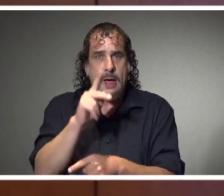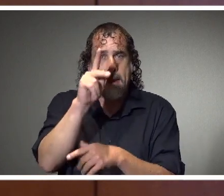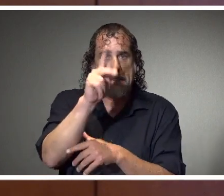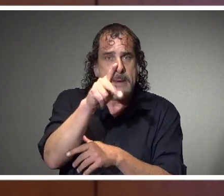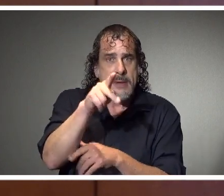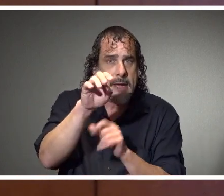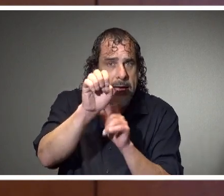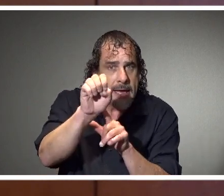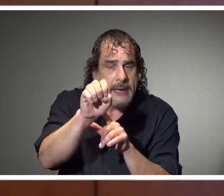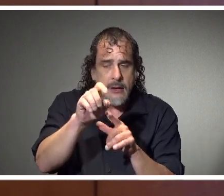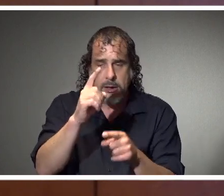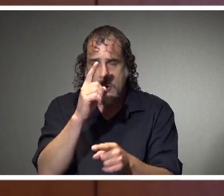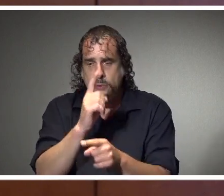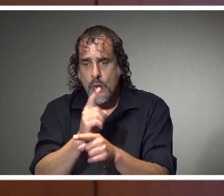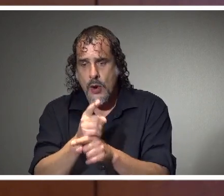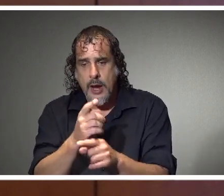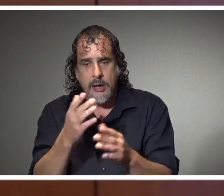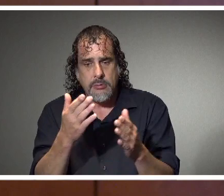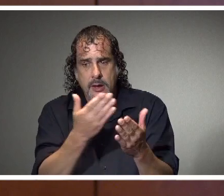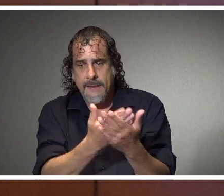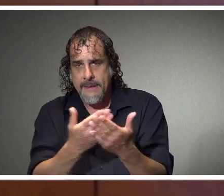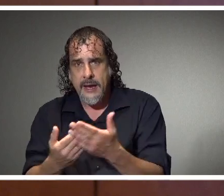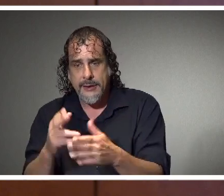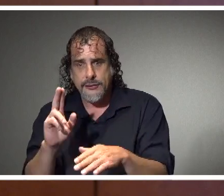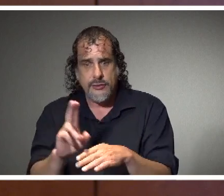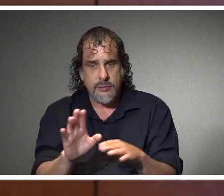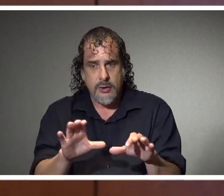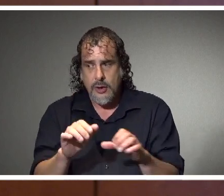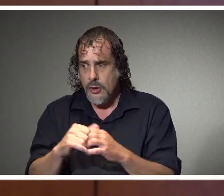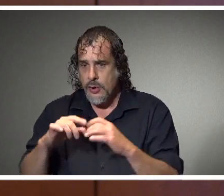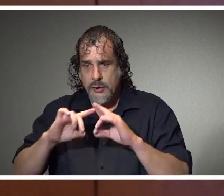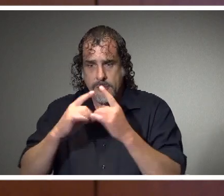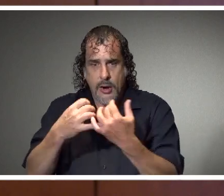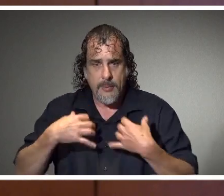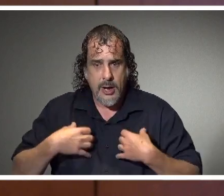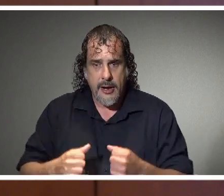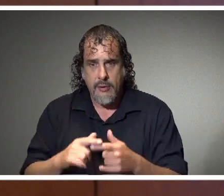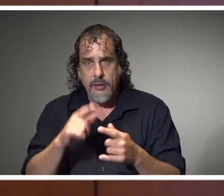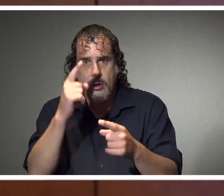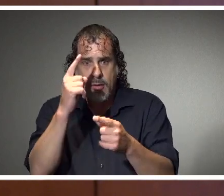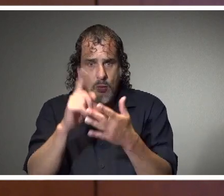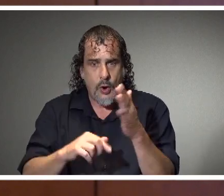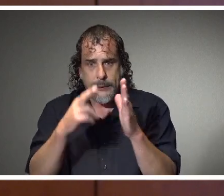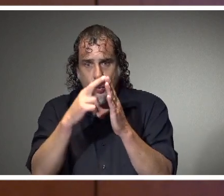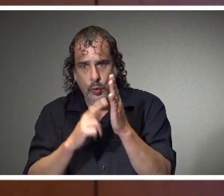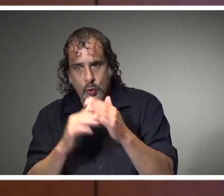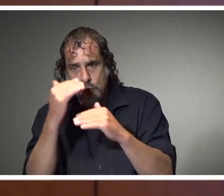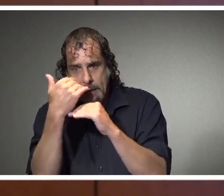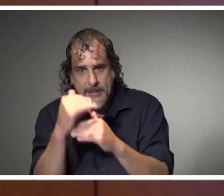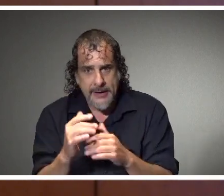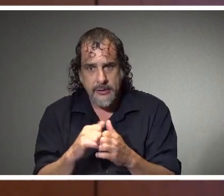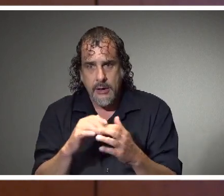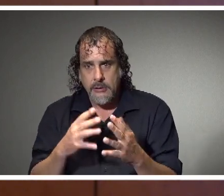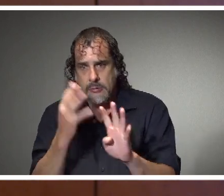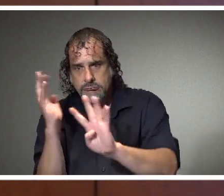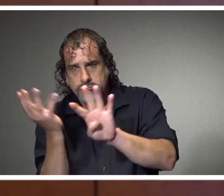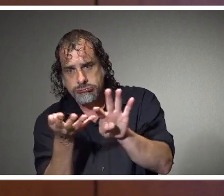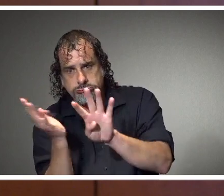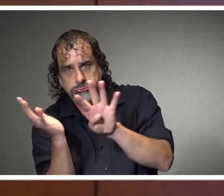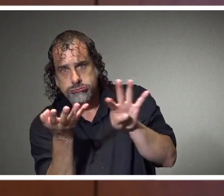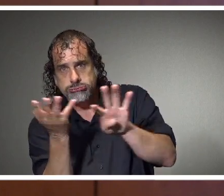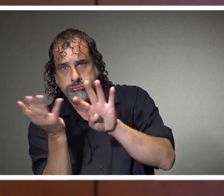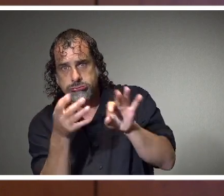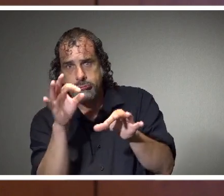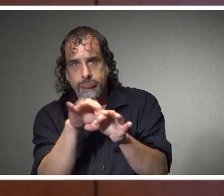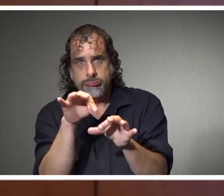right techniques, working with the Department of Health. How do we need to do that, bringing a lot of people in? And we're also preparing